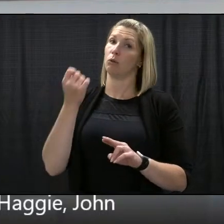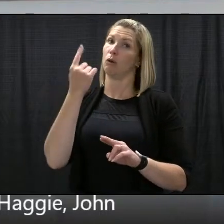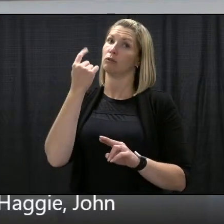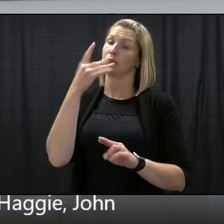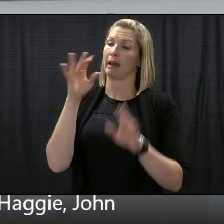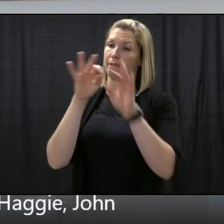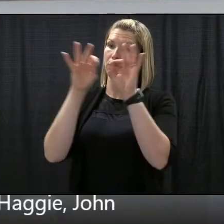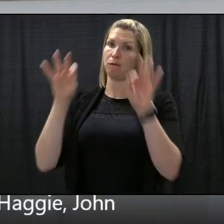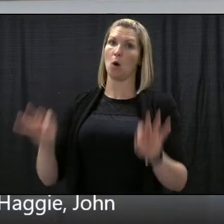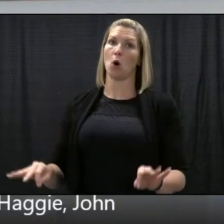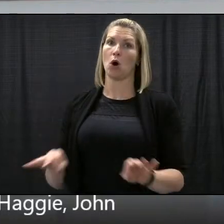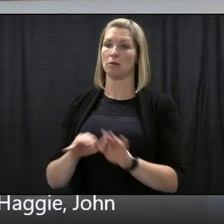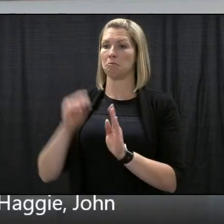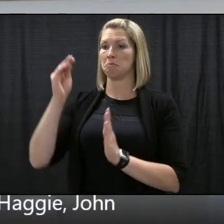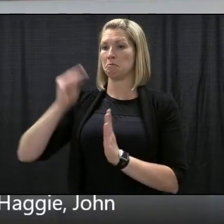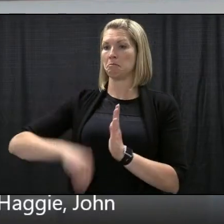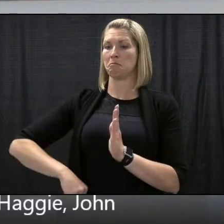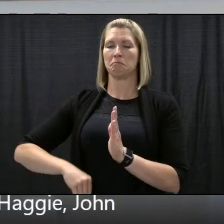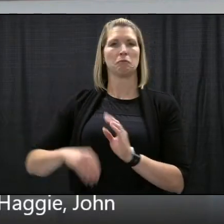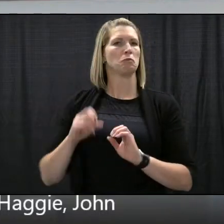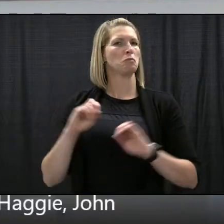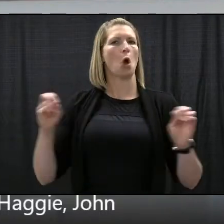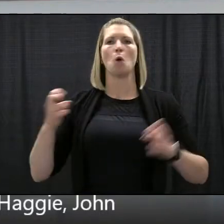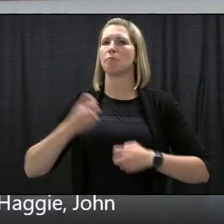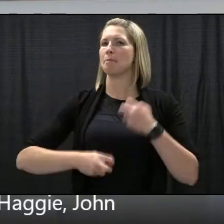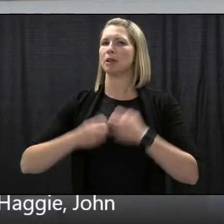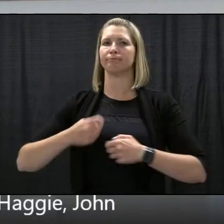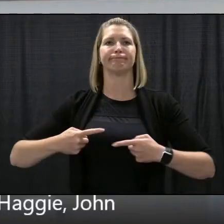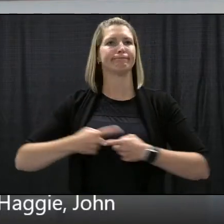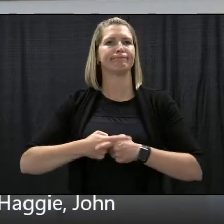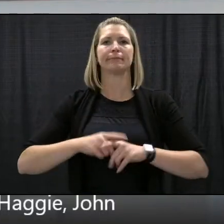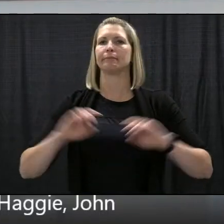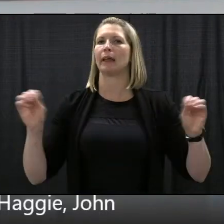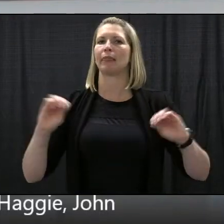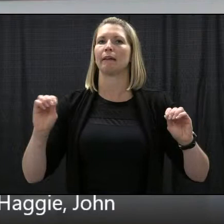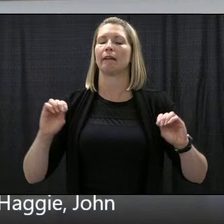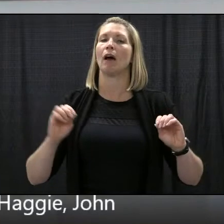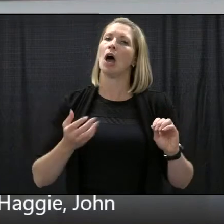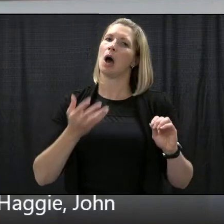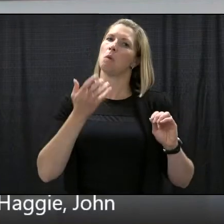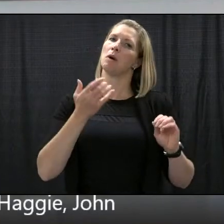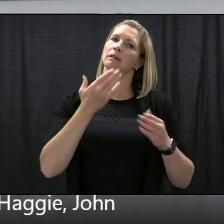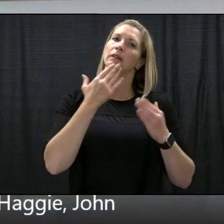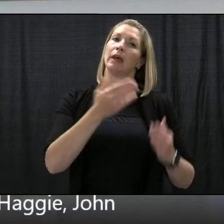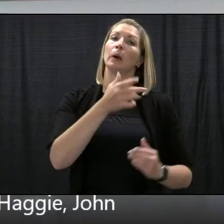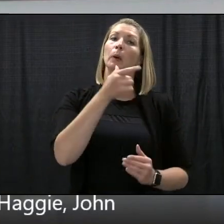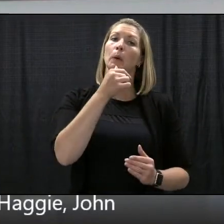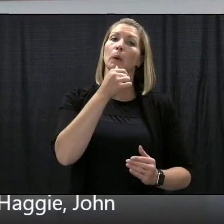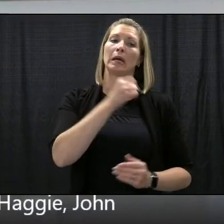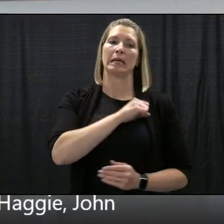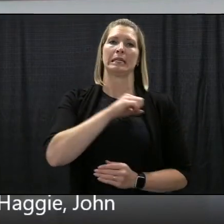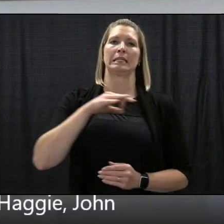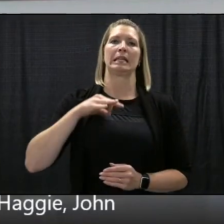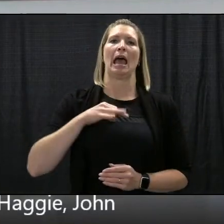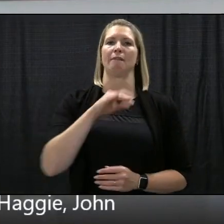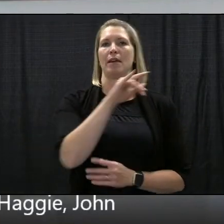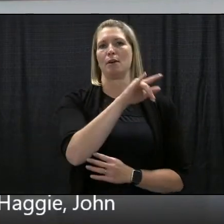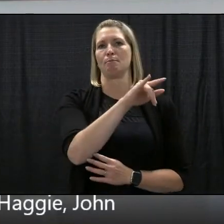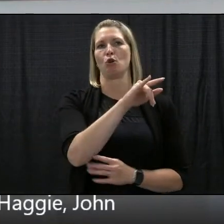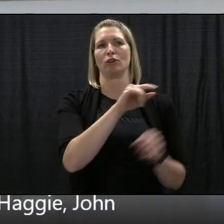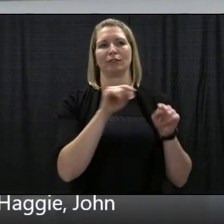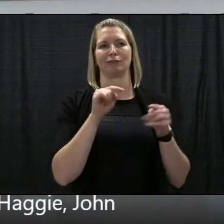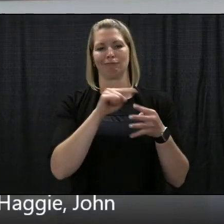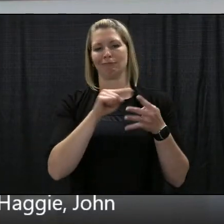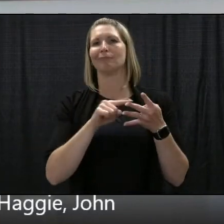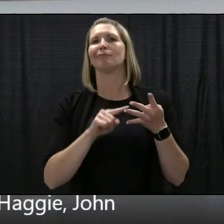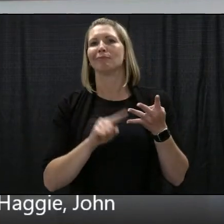very little in the way of issues, and I'd like to thank the staff at the airport who have looked after this process and the